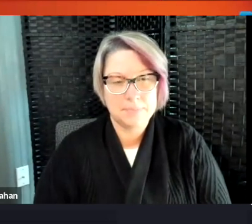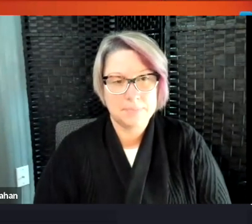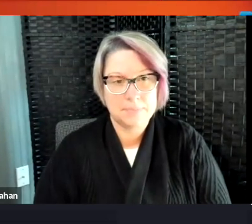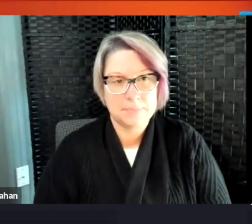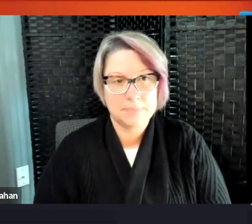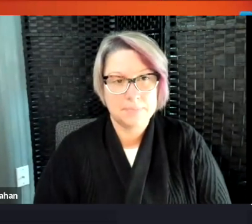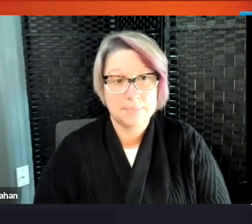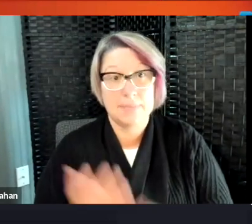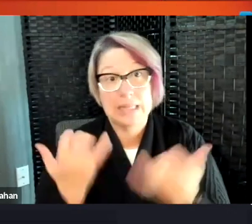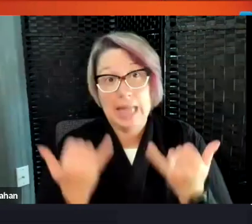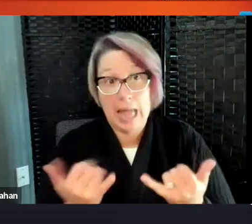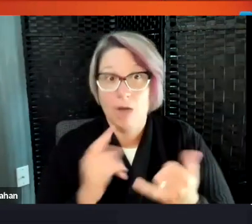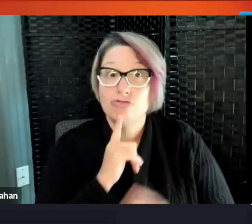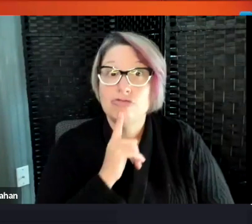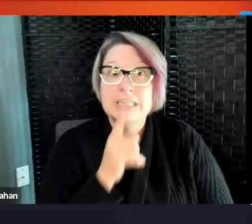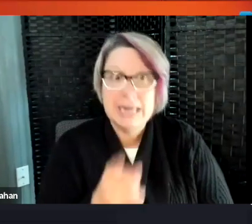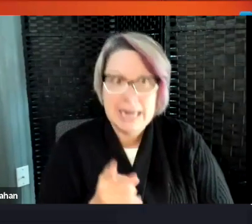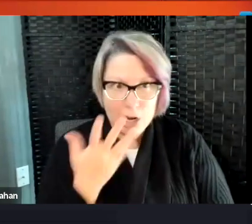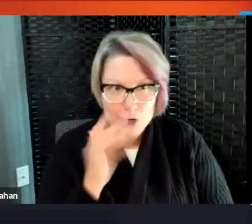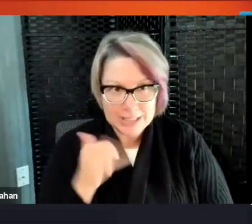Now it really does.